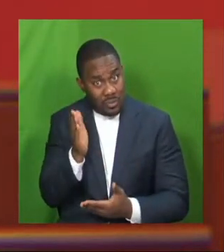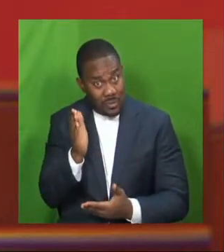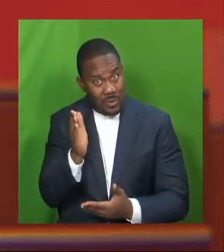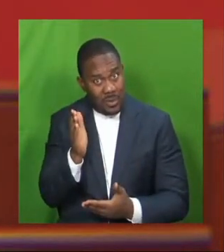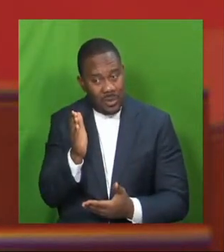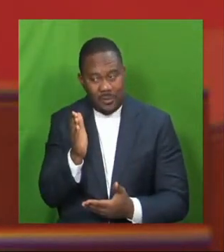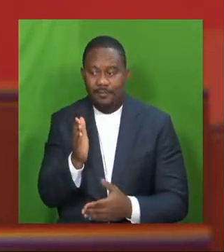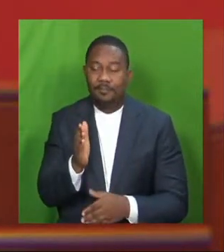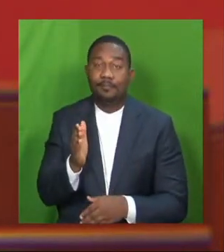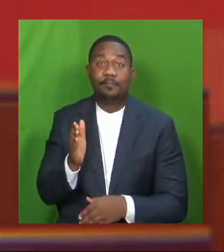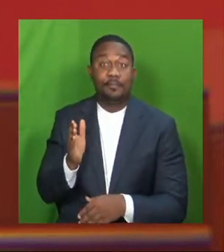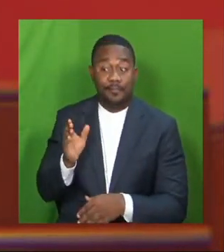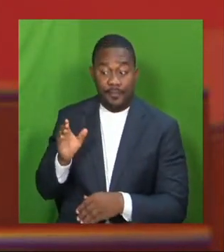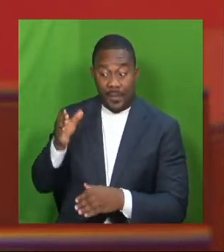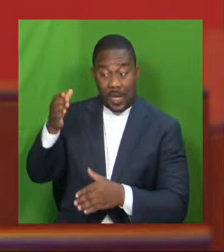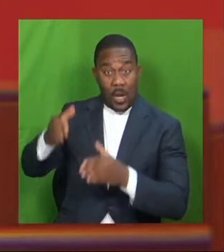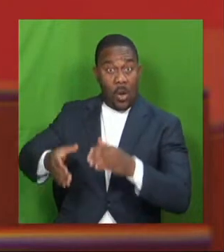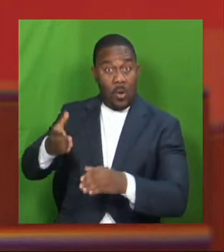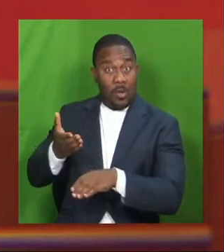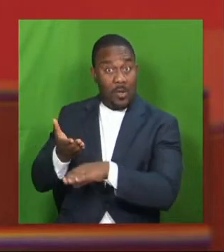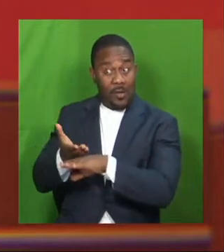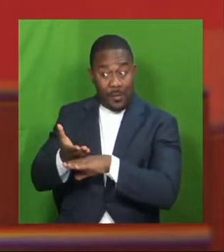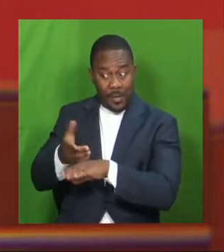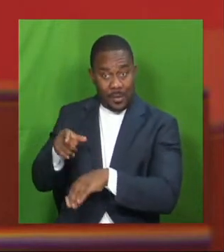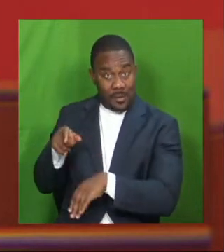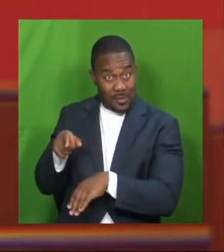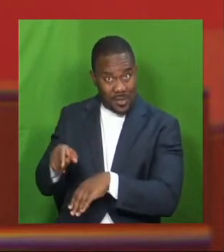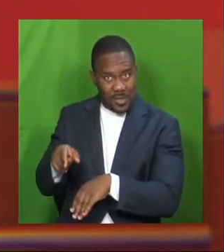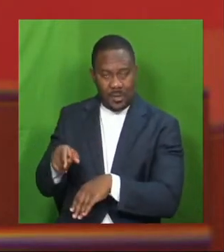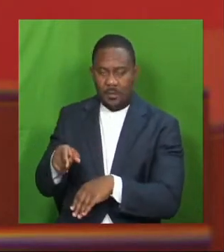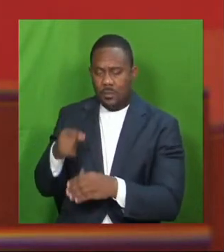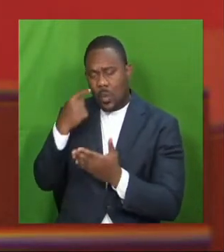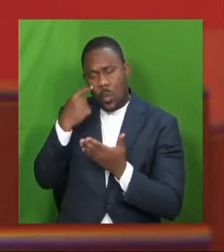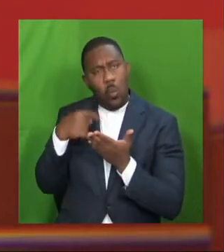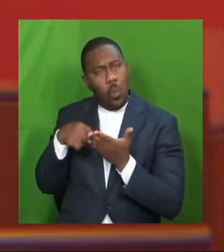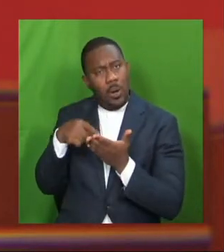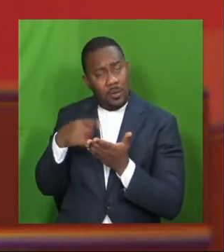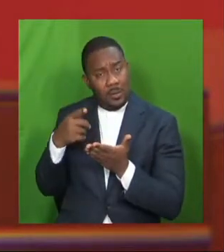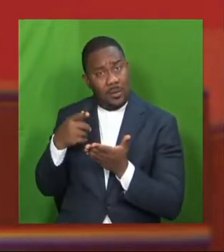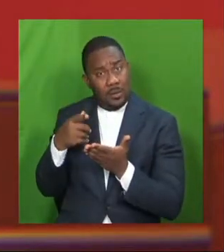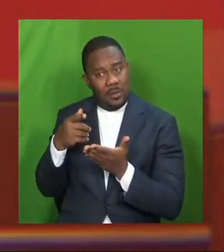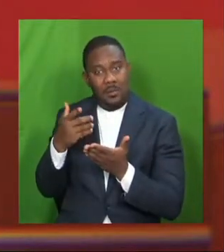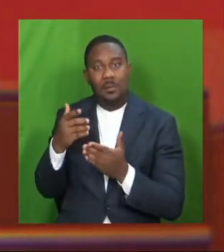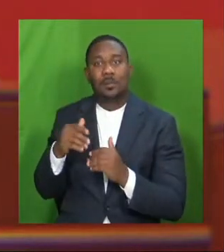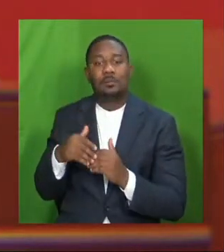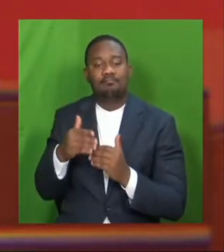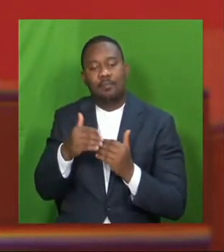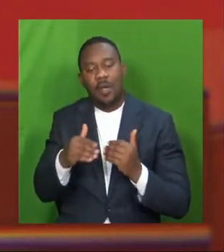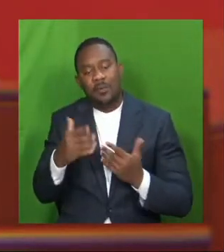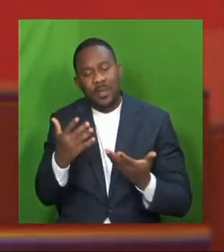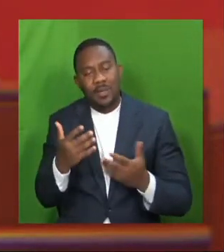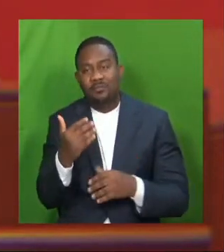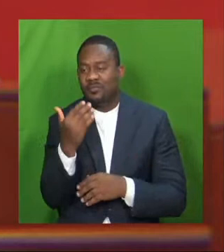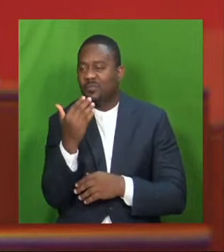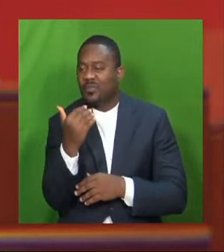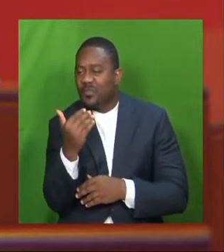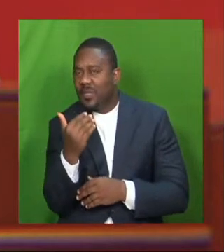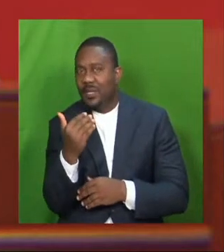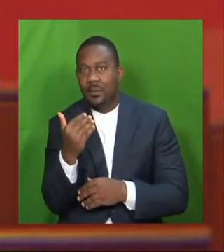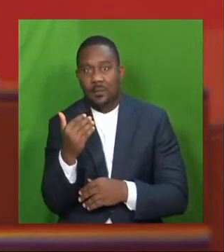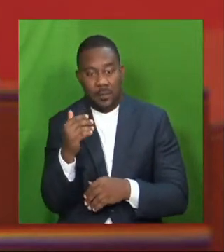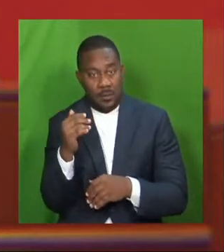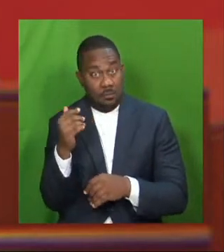note of that and even said immediately you absent yourself for 15 sitting